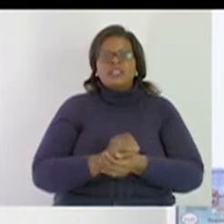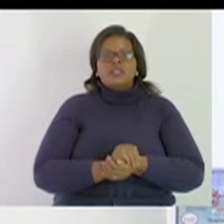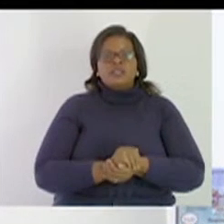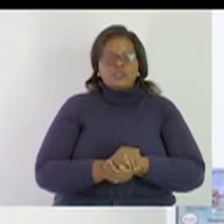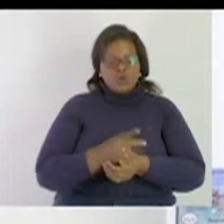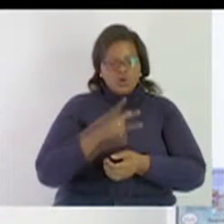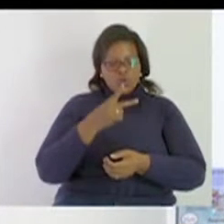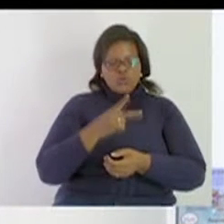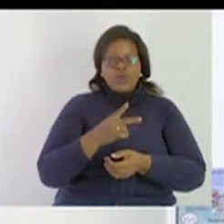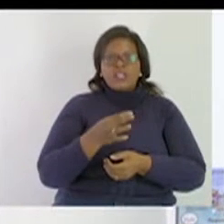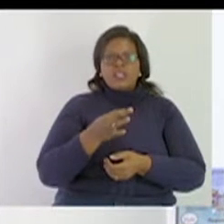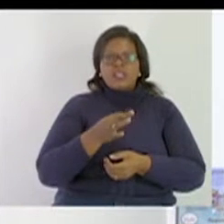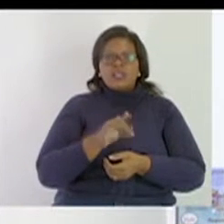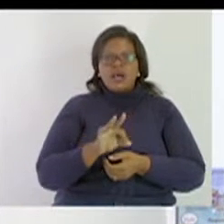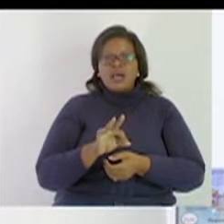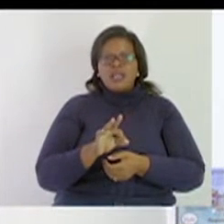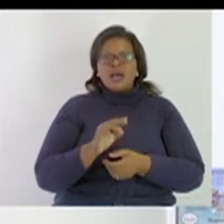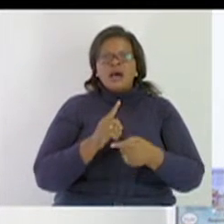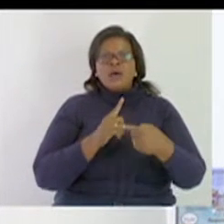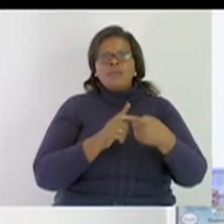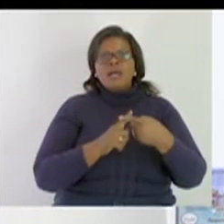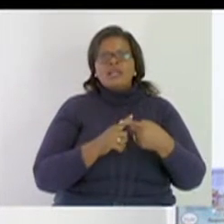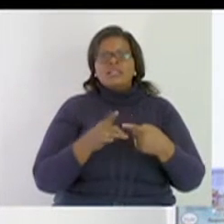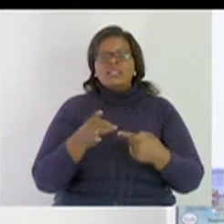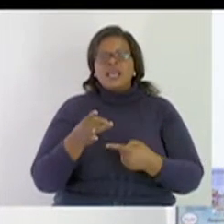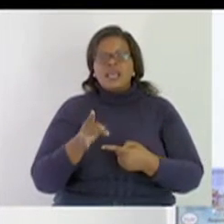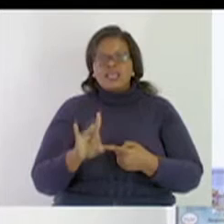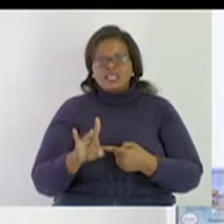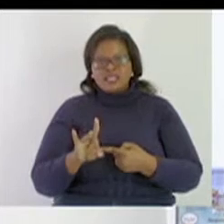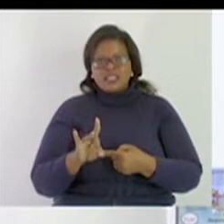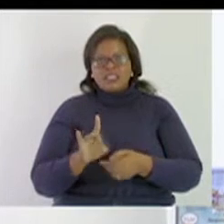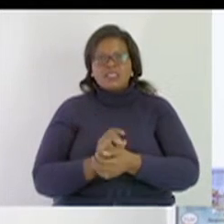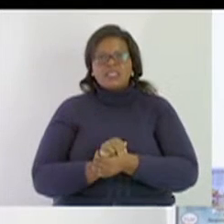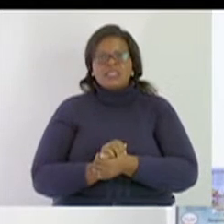29 plus 8 is equal to